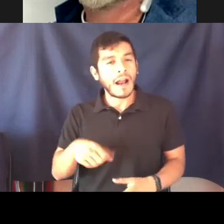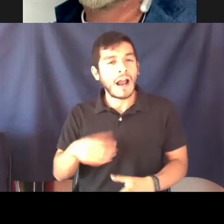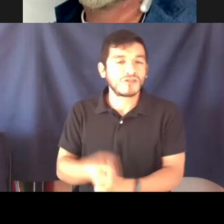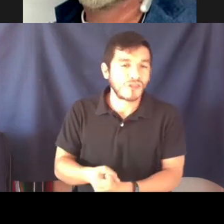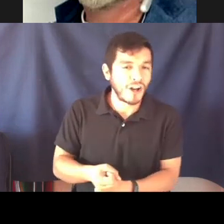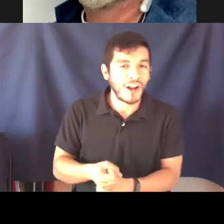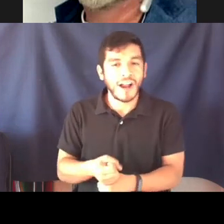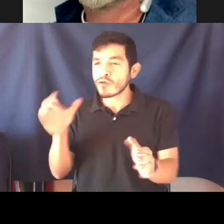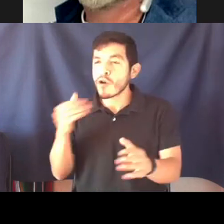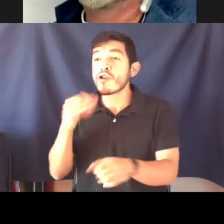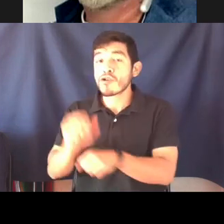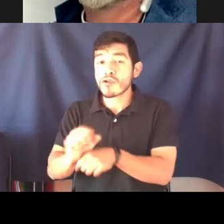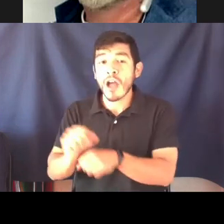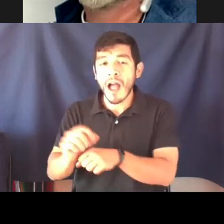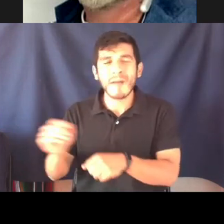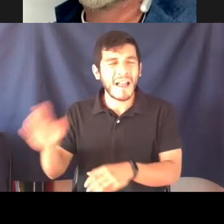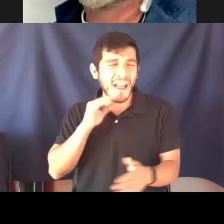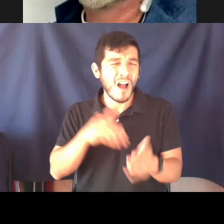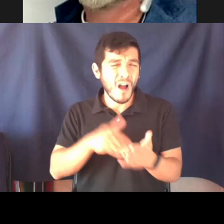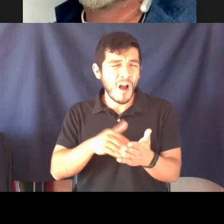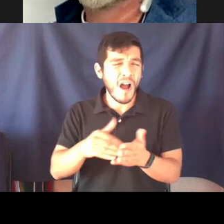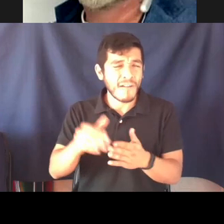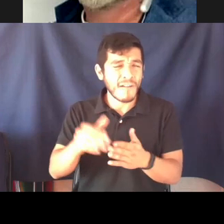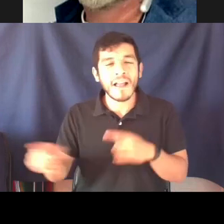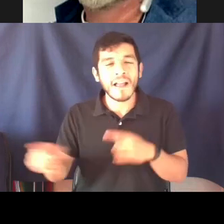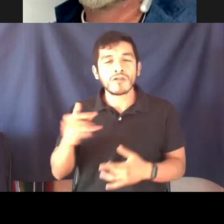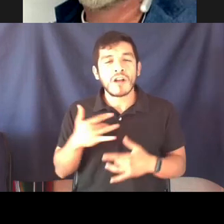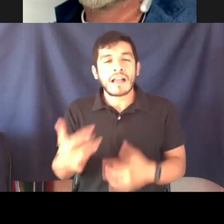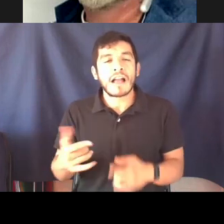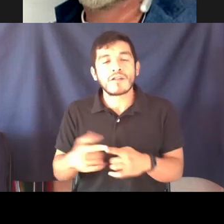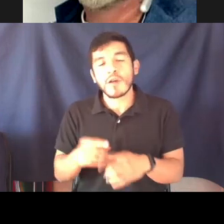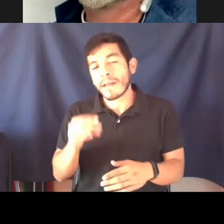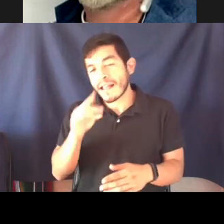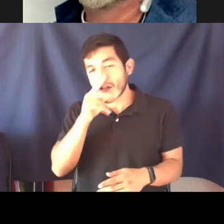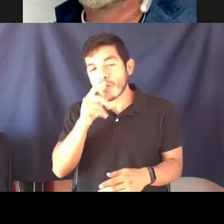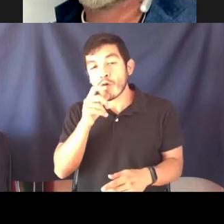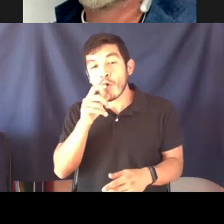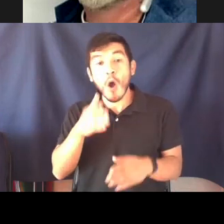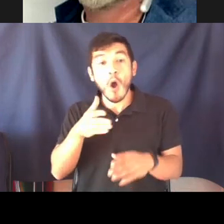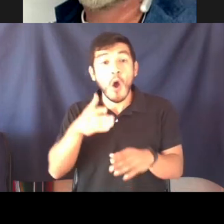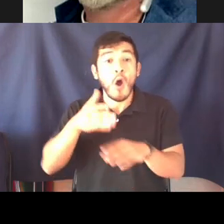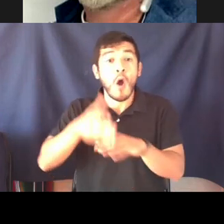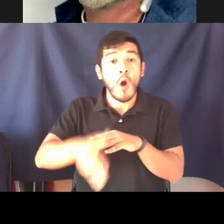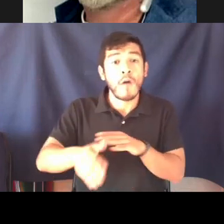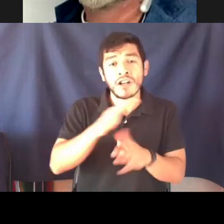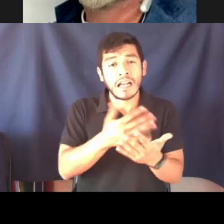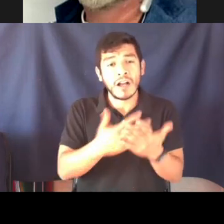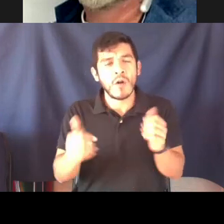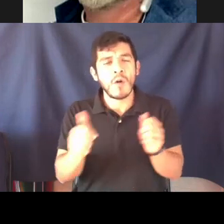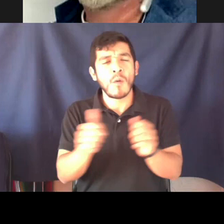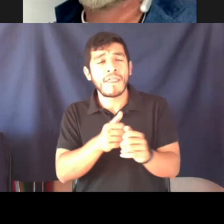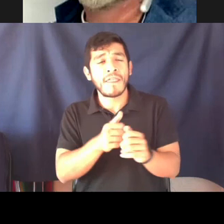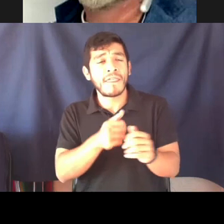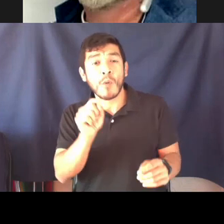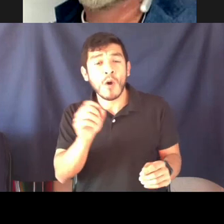those also tend to be the kids that are overscheduled with sports and band practice and SAT prep. And, you know, if you're